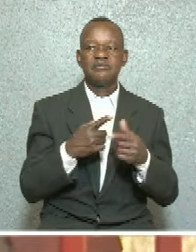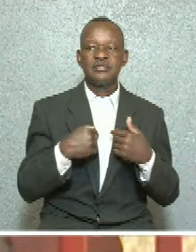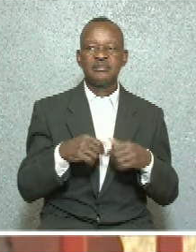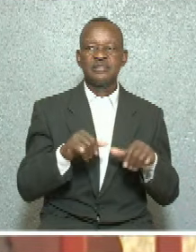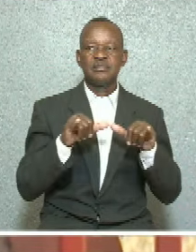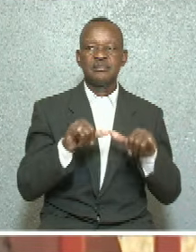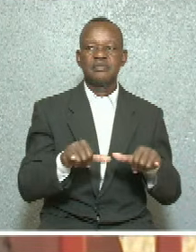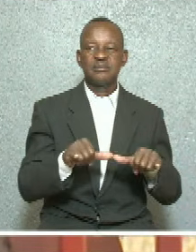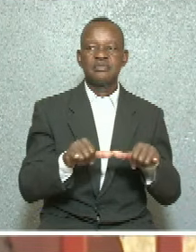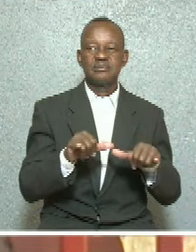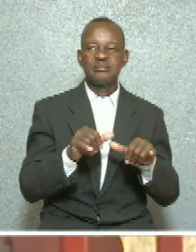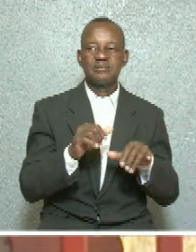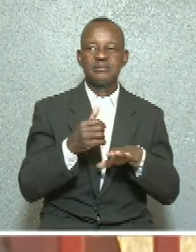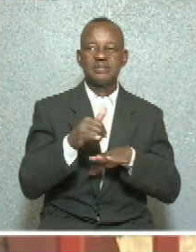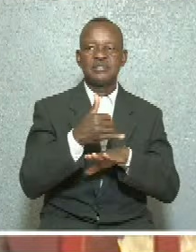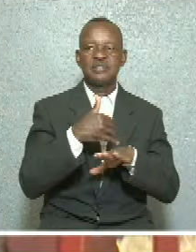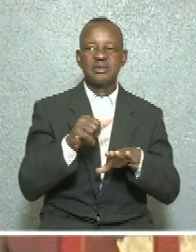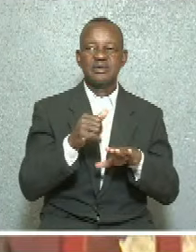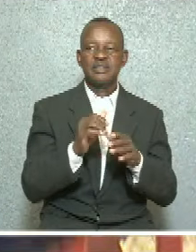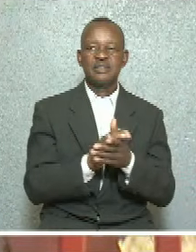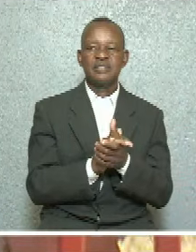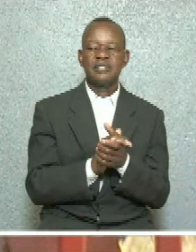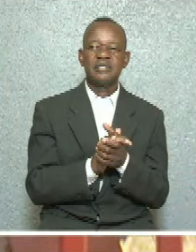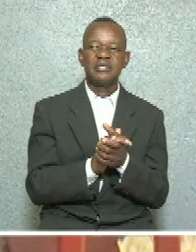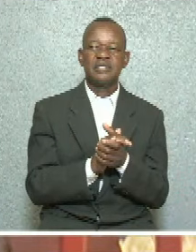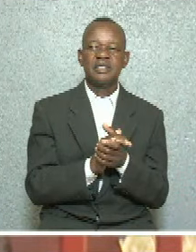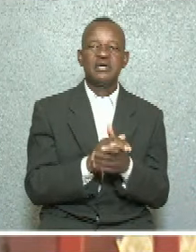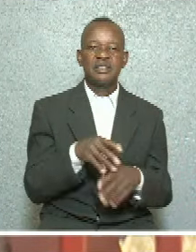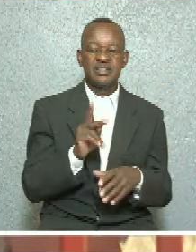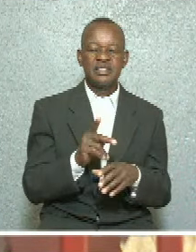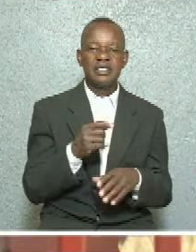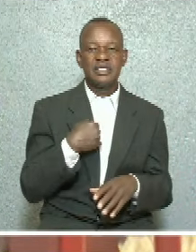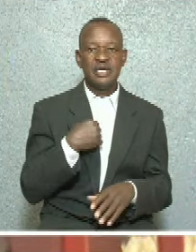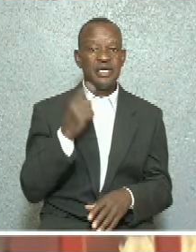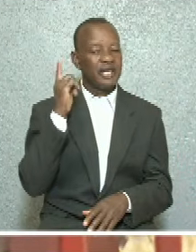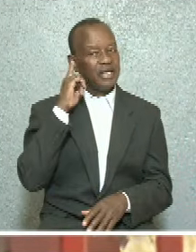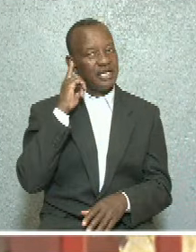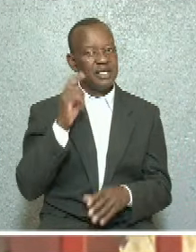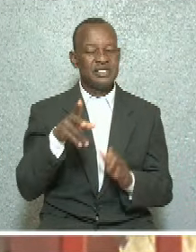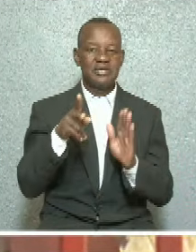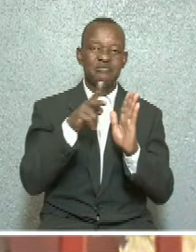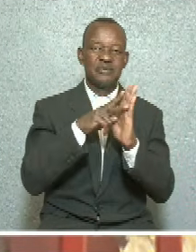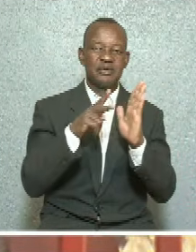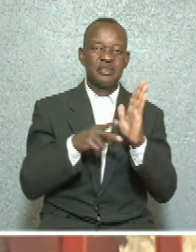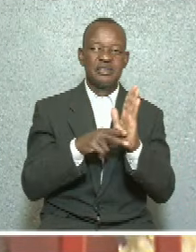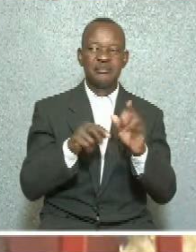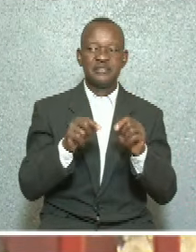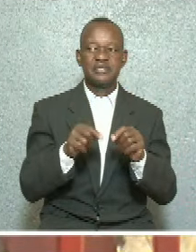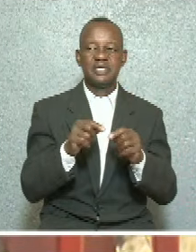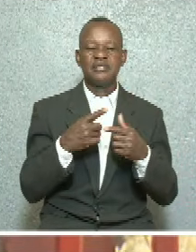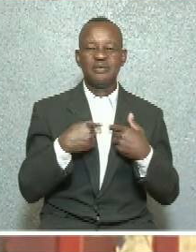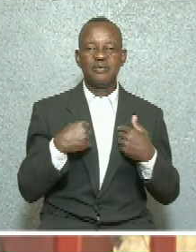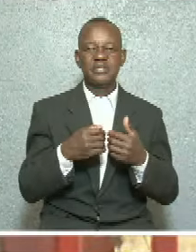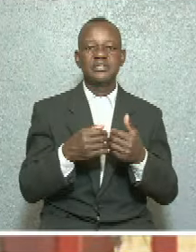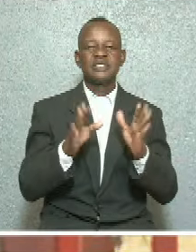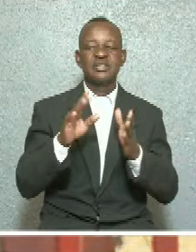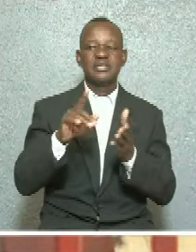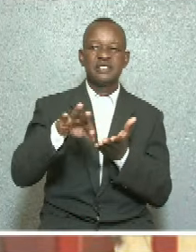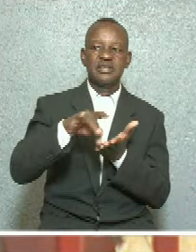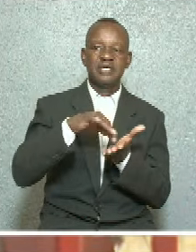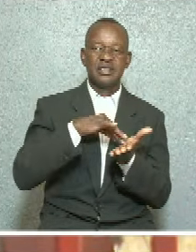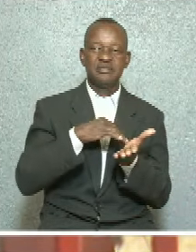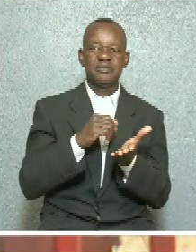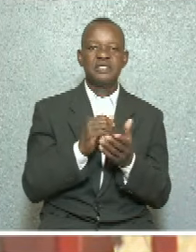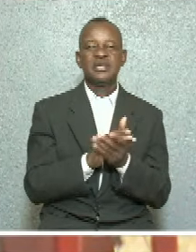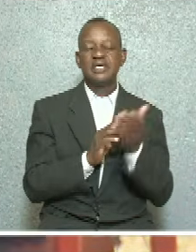that was started by MJ like this, we came here, we changed our lives from the life that we were, that time when we were in the streets